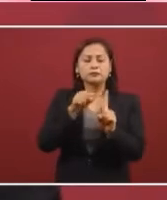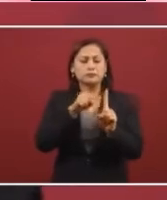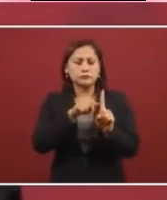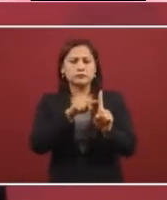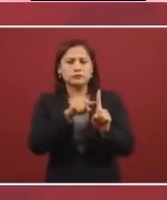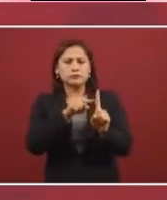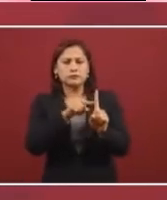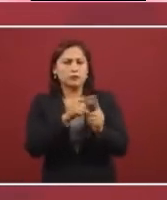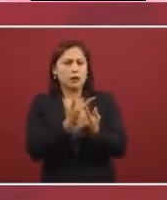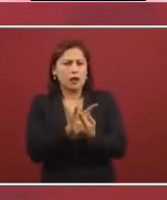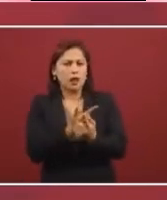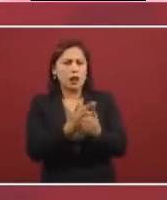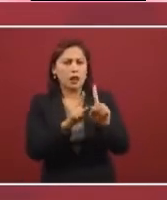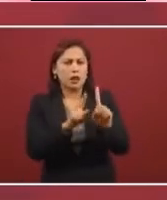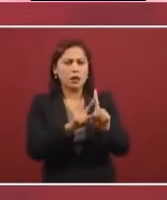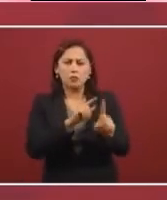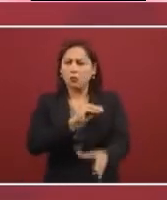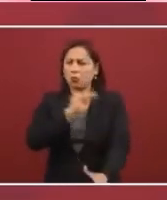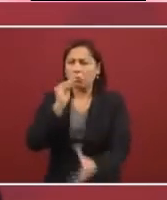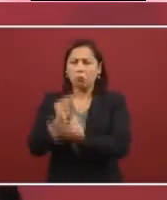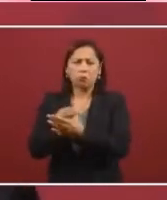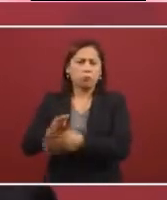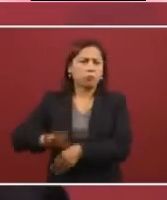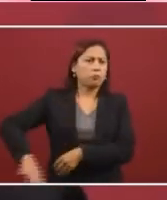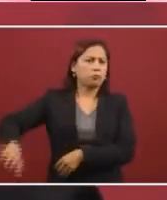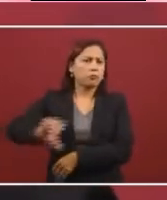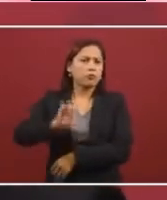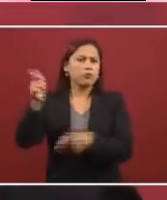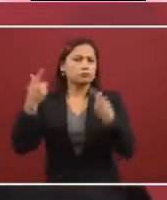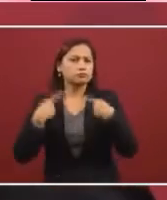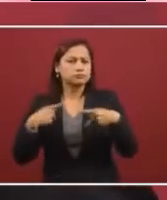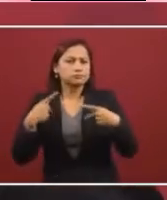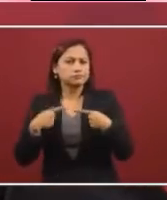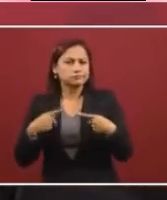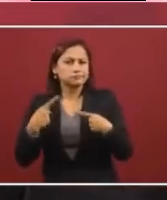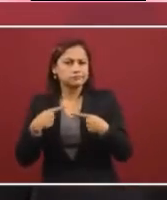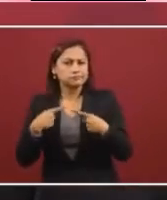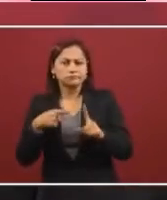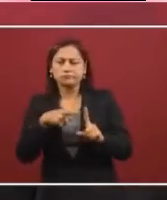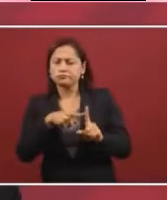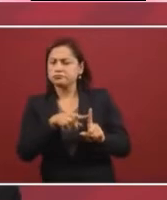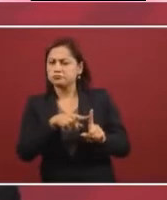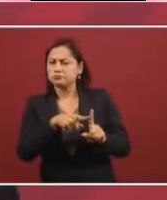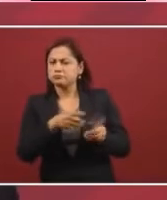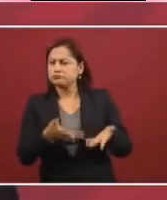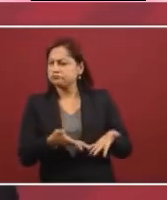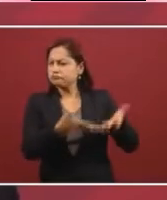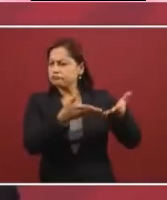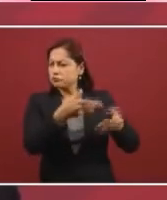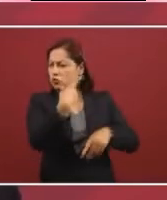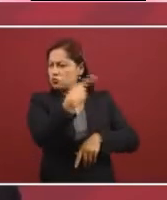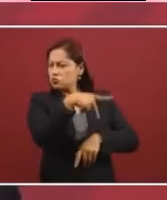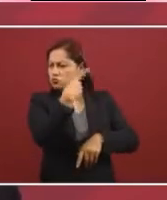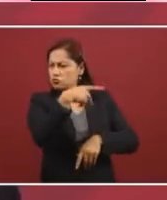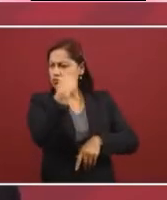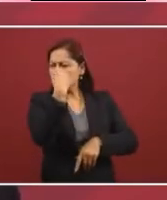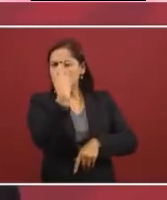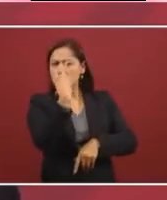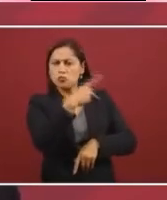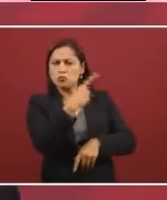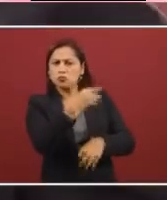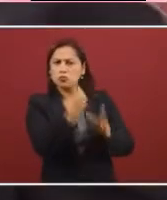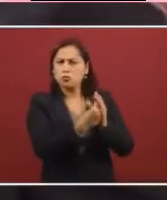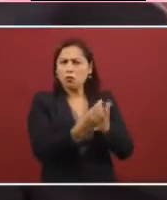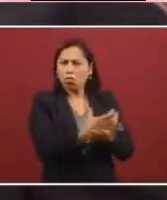They can turn their back to the pain of humanity and work on his own